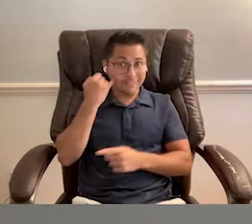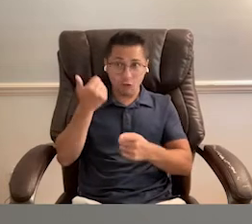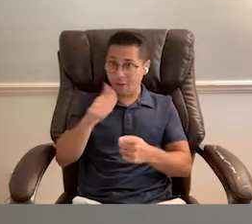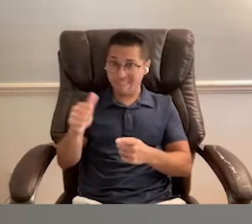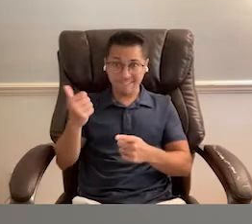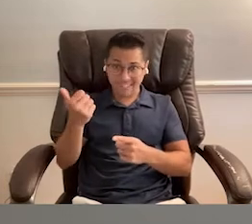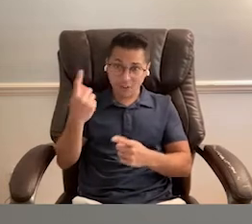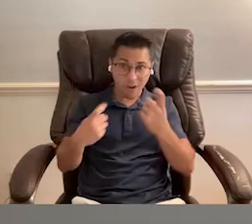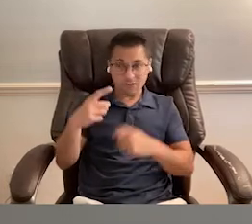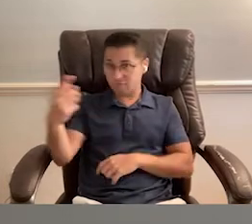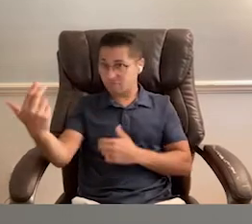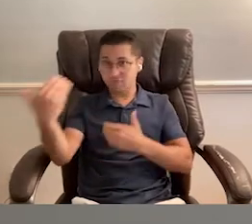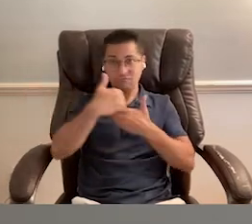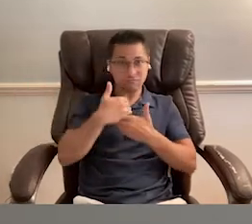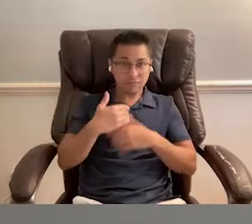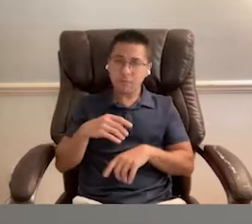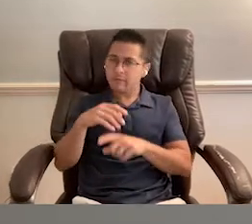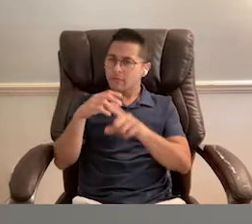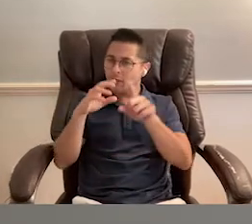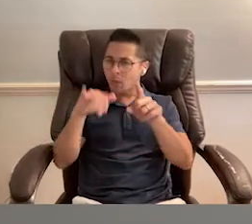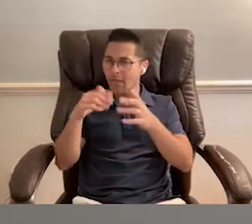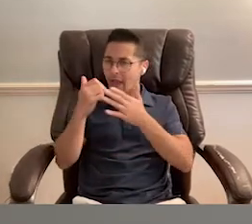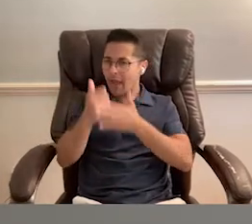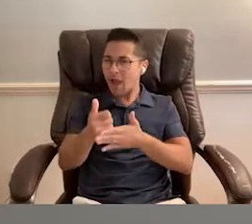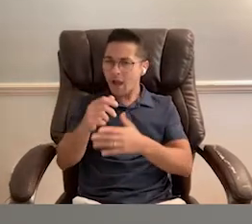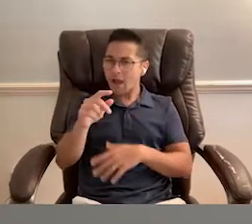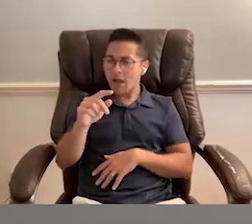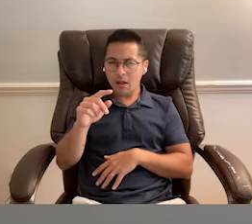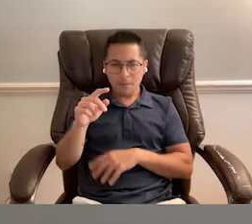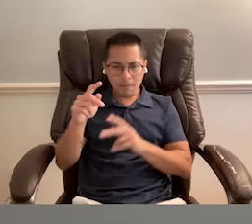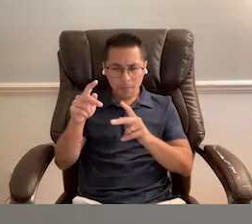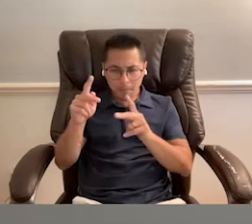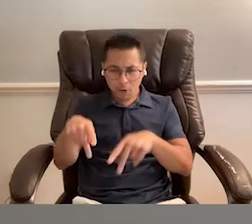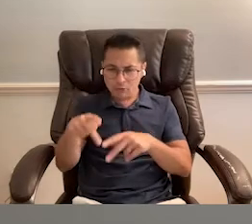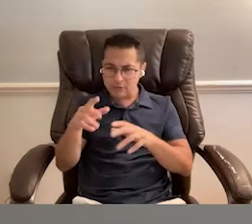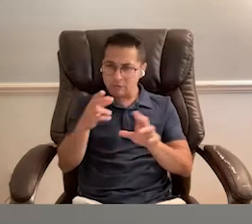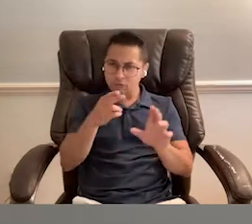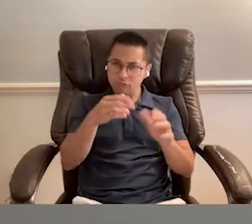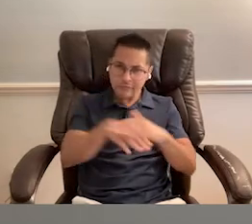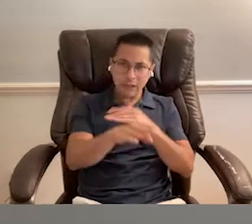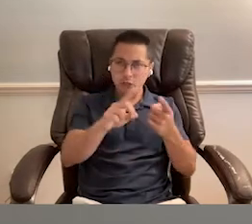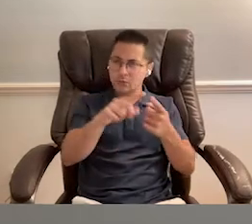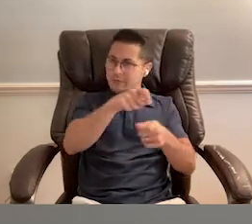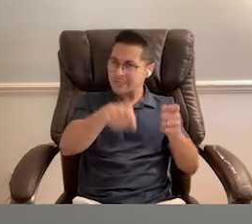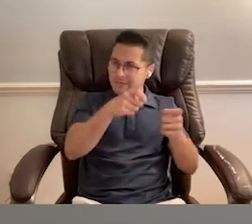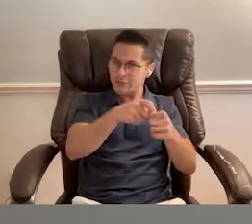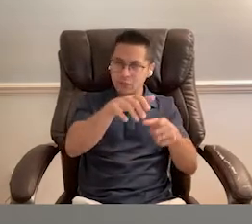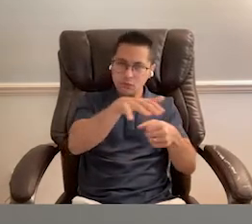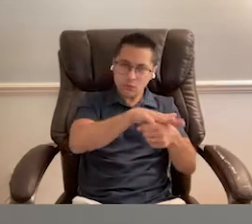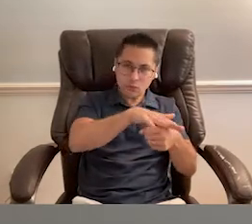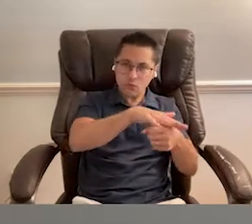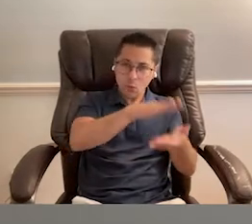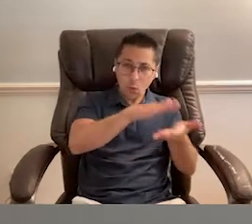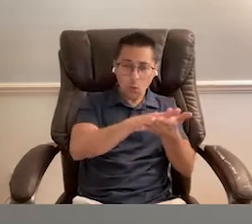questions. Will that then help the child or adult get into a specific school? Like let's say they don't have